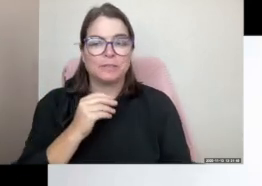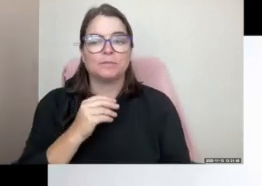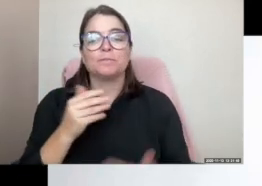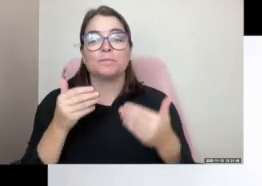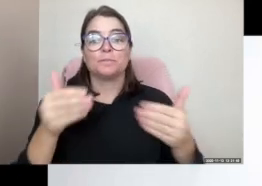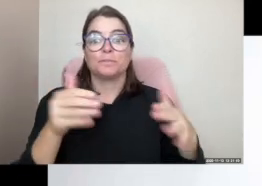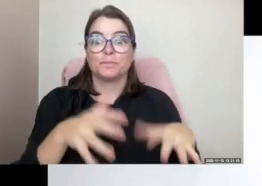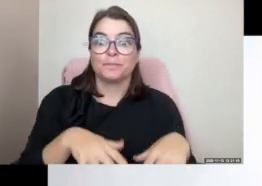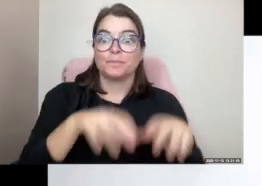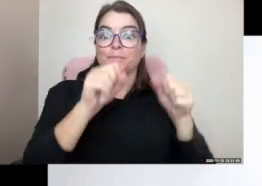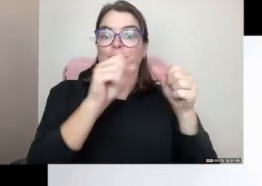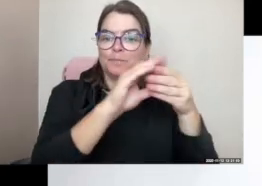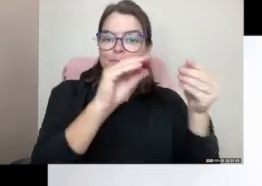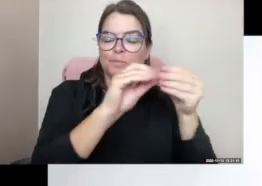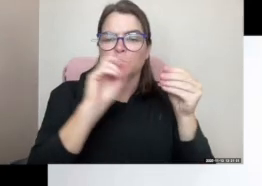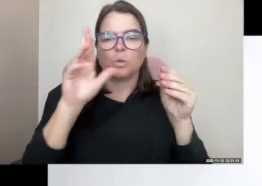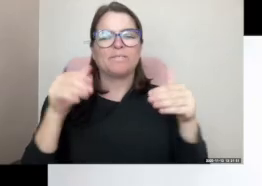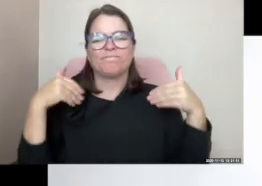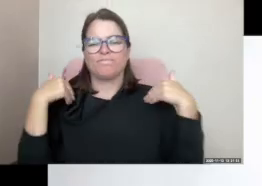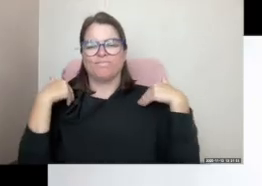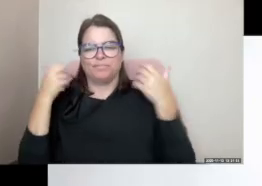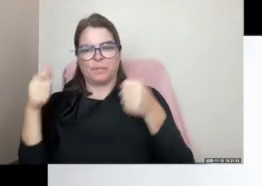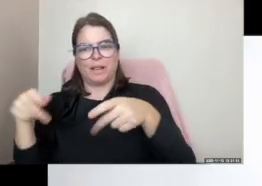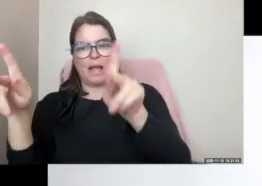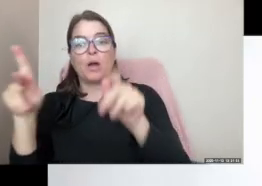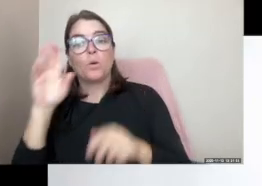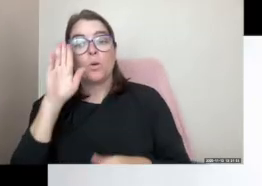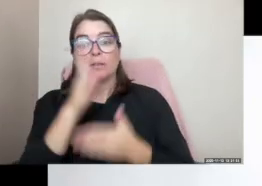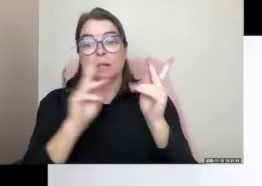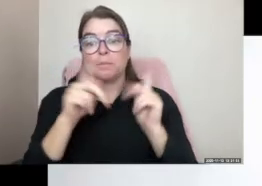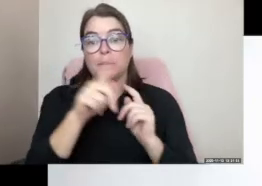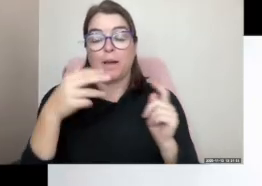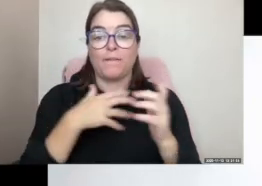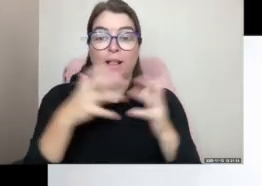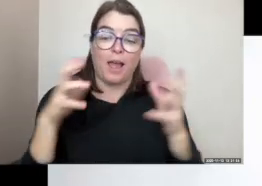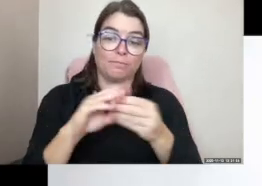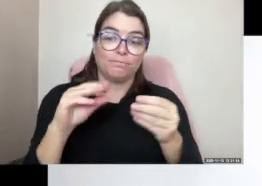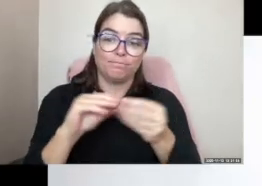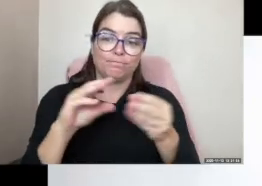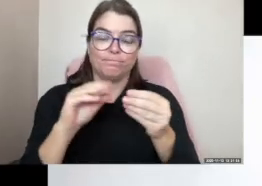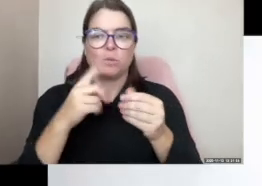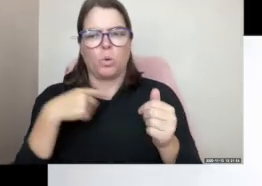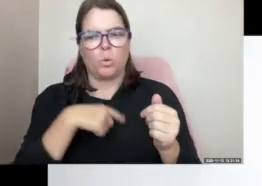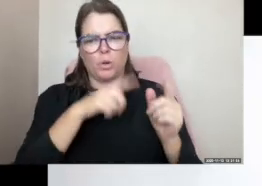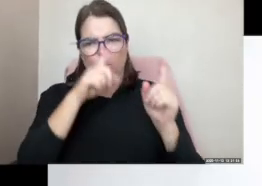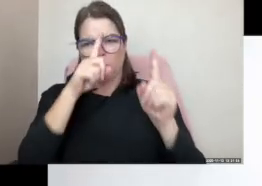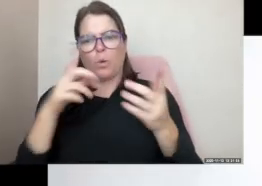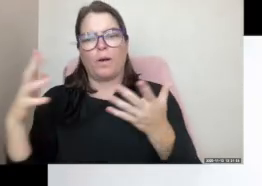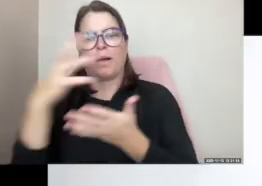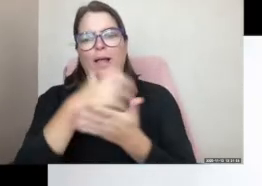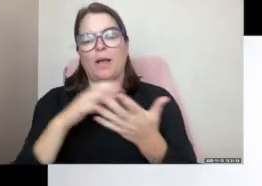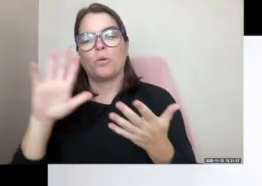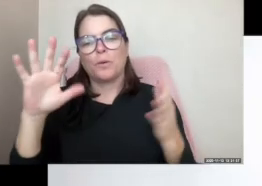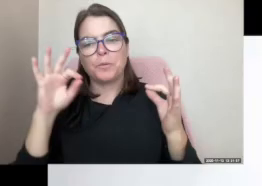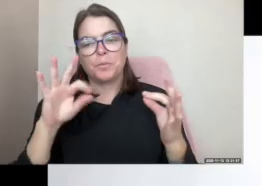comfortable space for everyone. Allow others to share their thoughts and experiences. Take space or